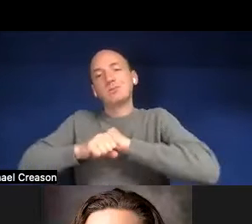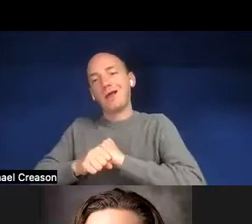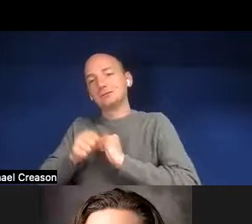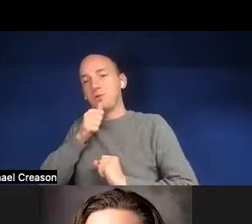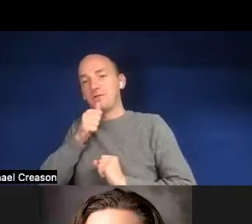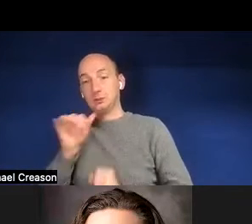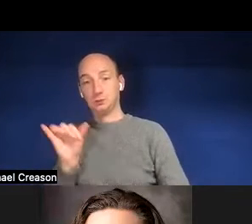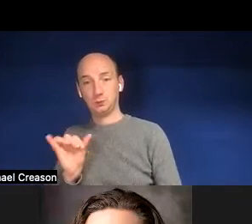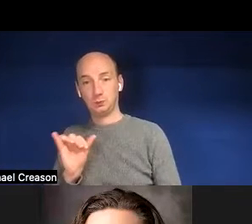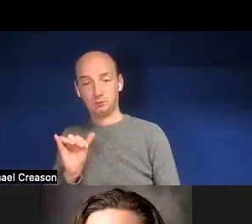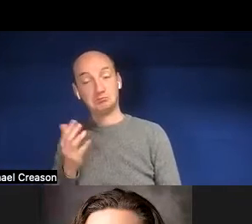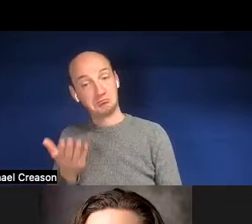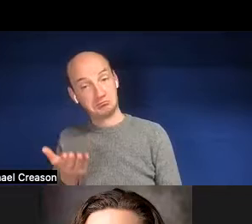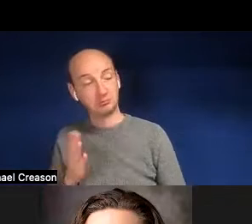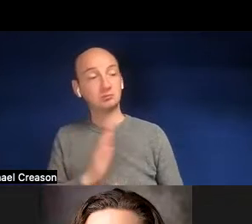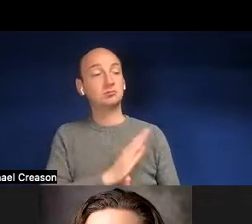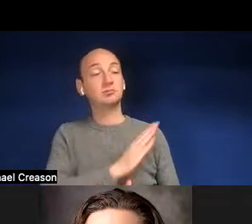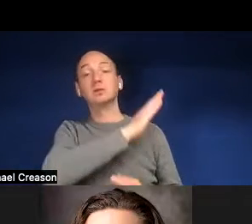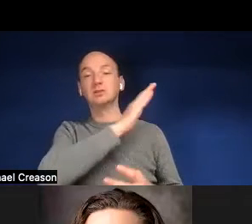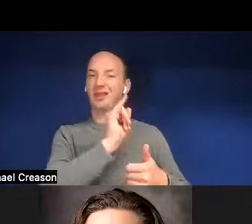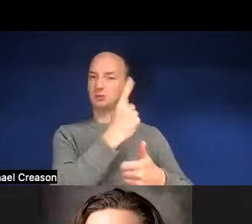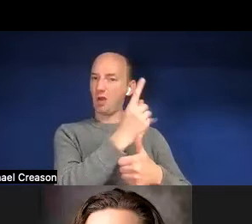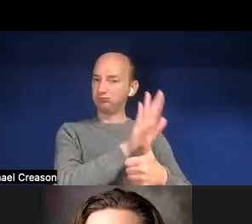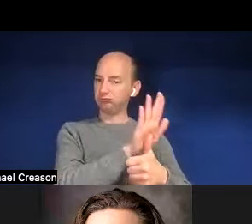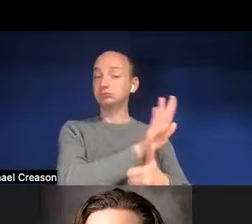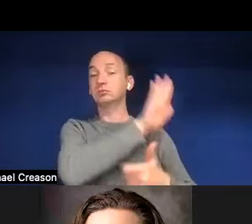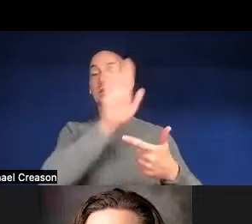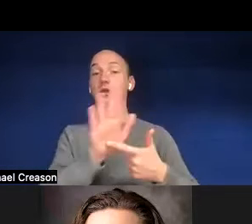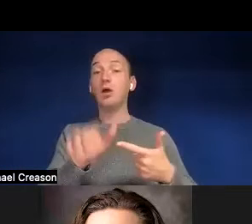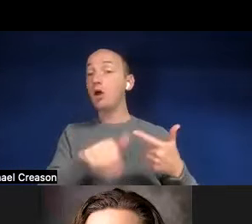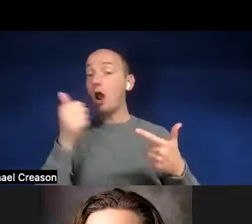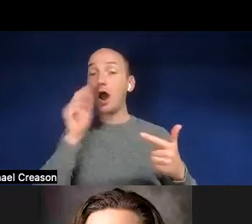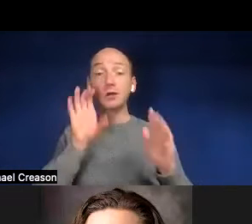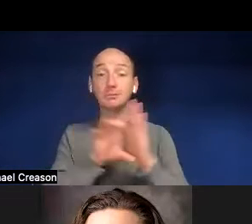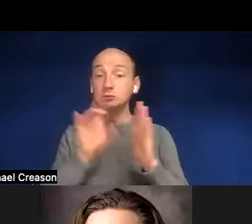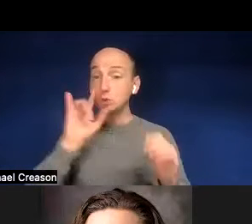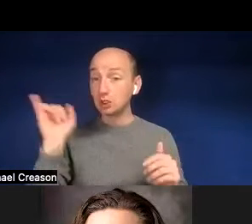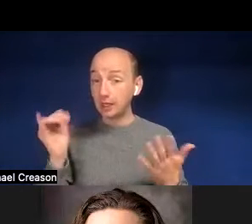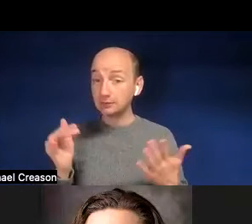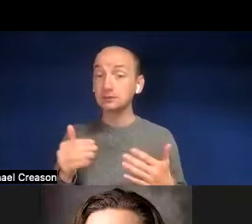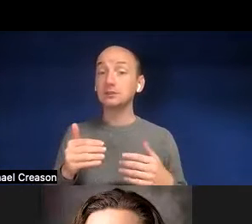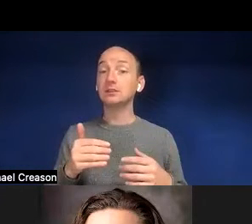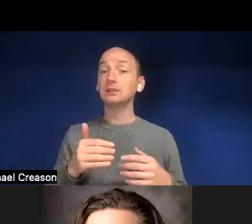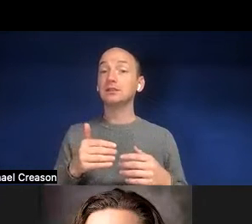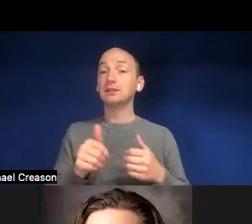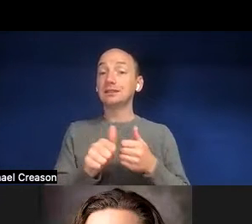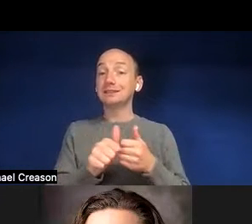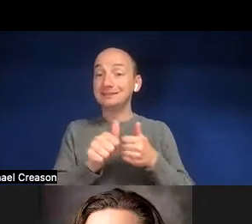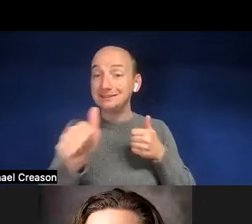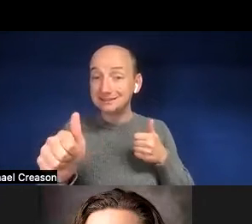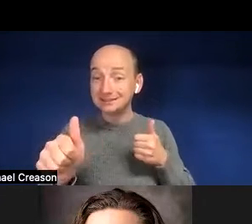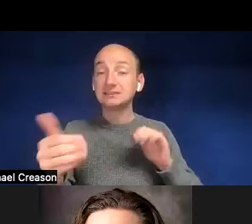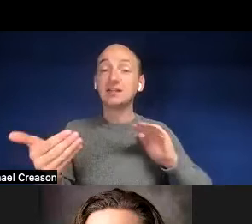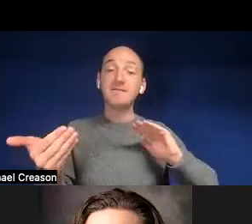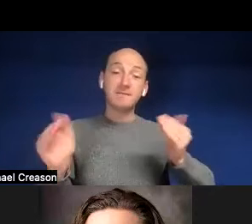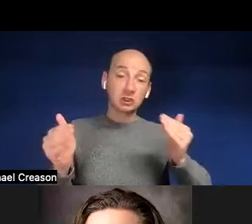Other ways that we can visualize the data include plotting the distance versus velocity. And on this slide, I've